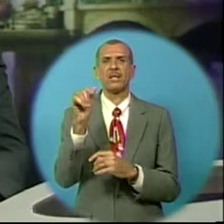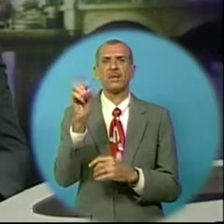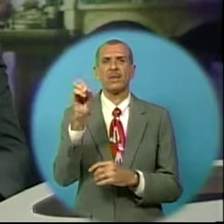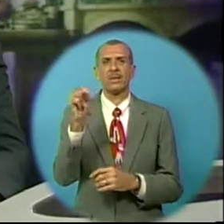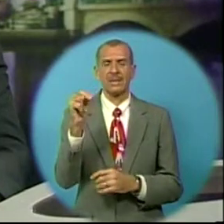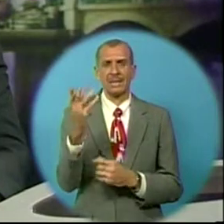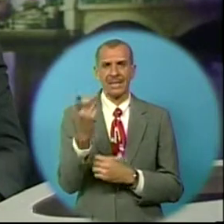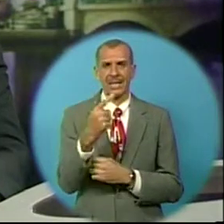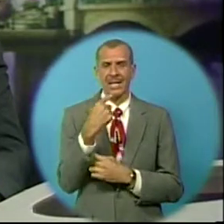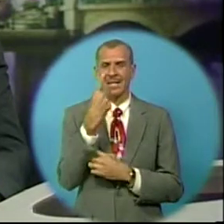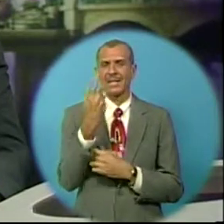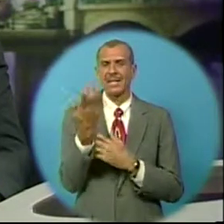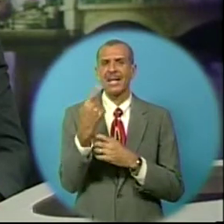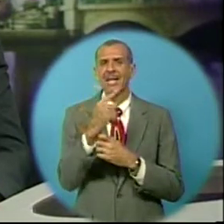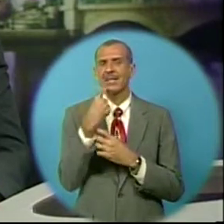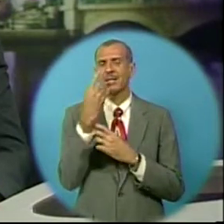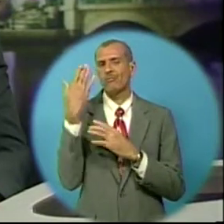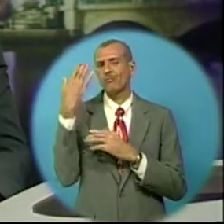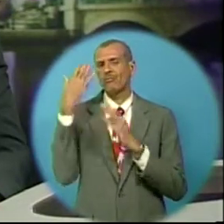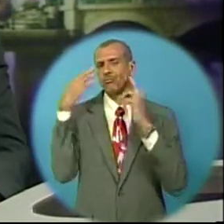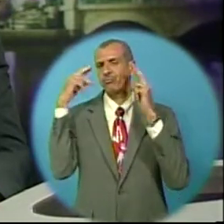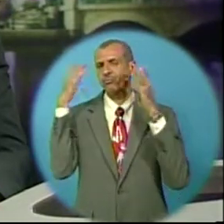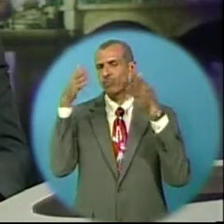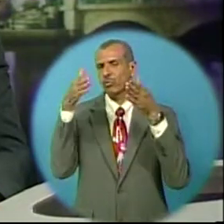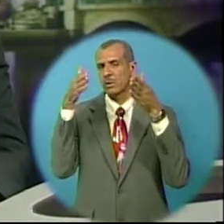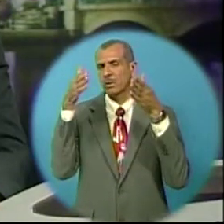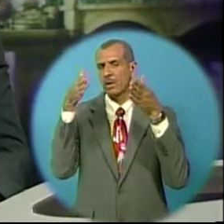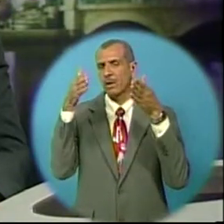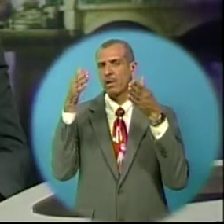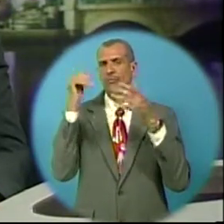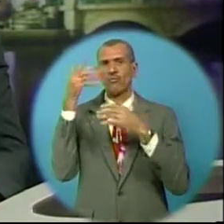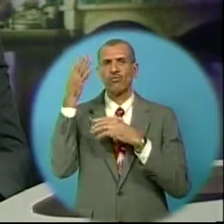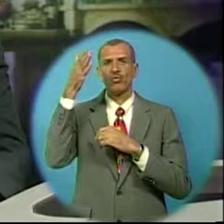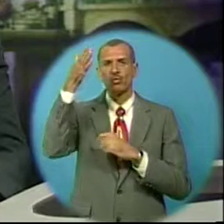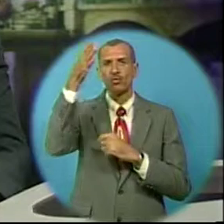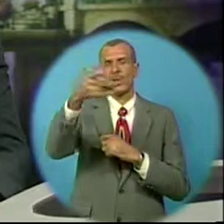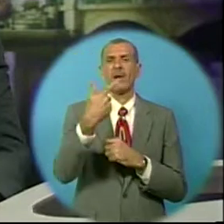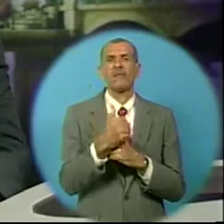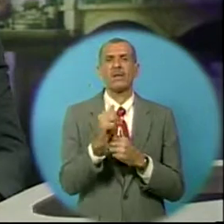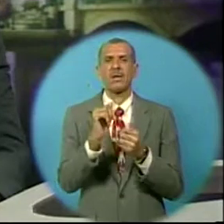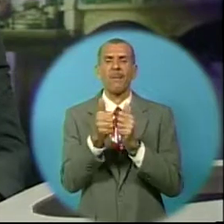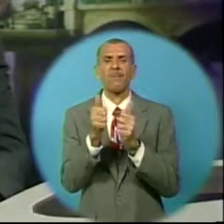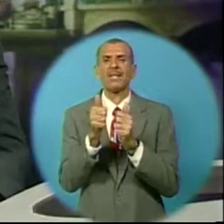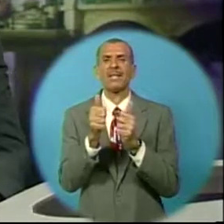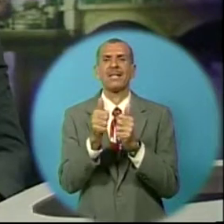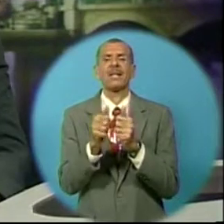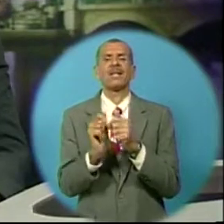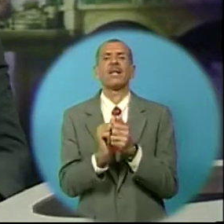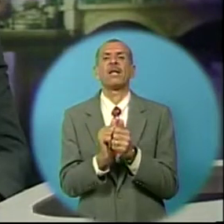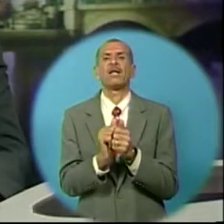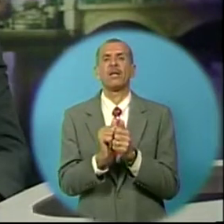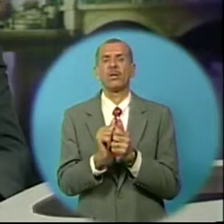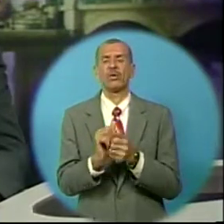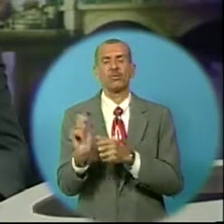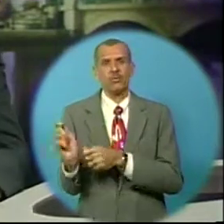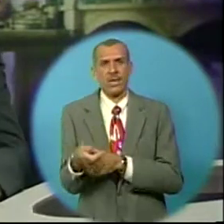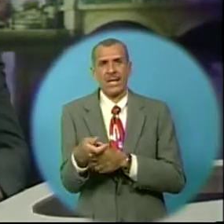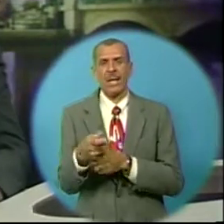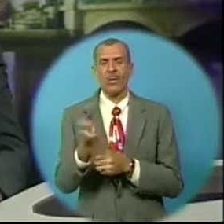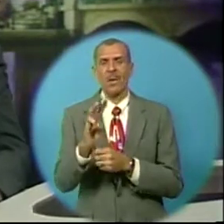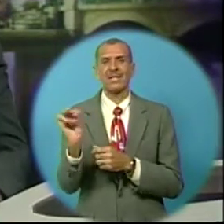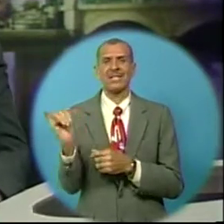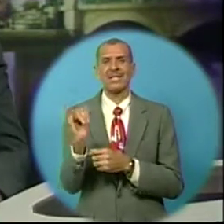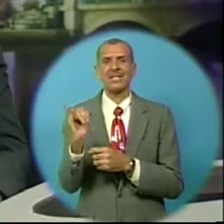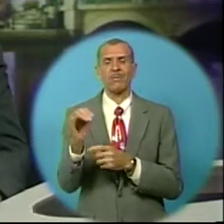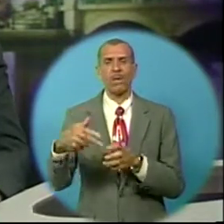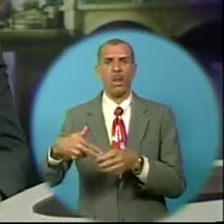the players are focusing on the future, which is being in South Africa to play test cricket rather than in the past. The West Indies players pulled out